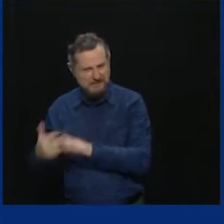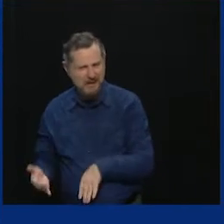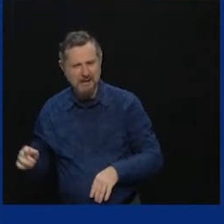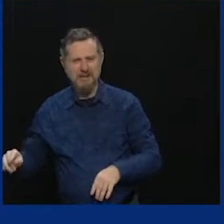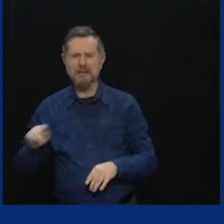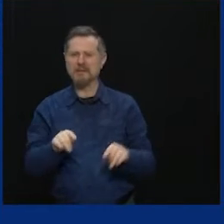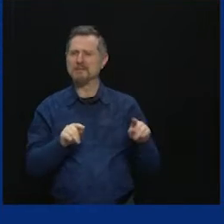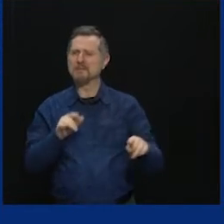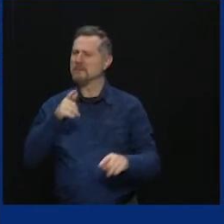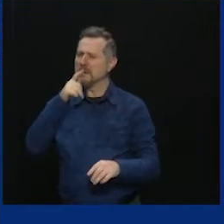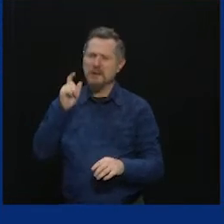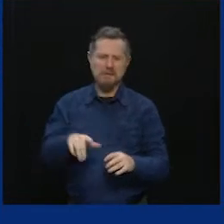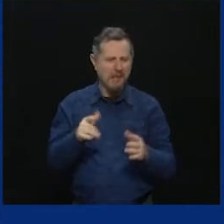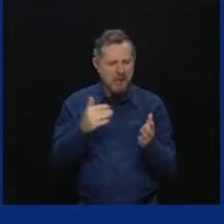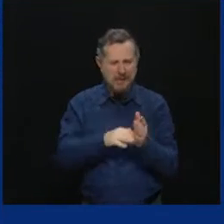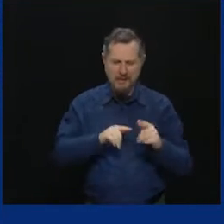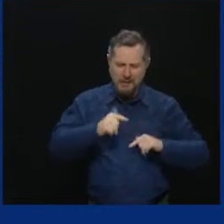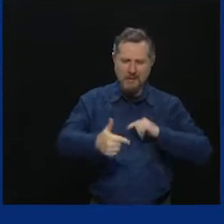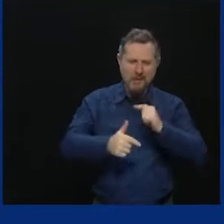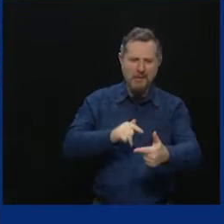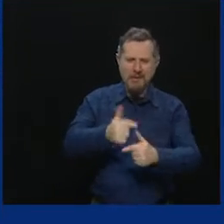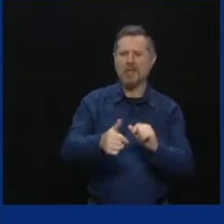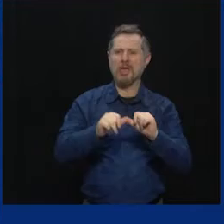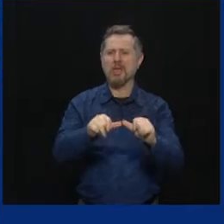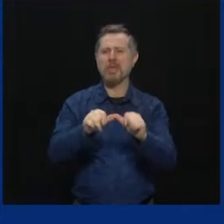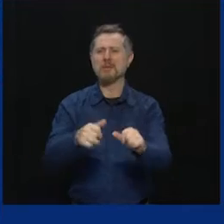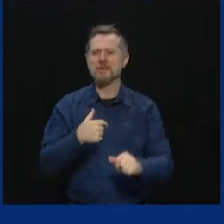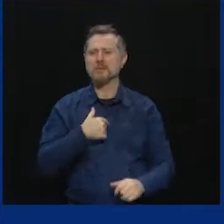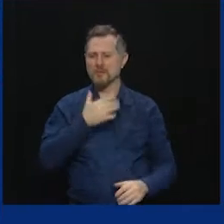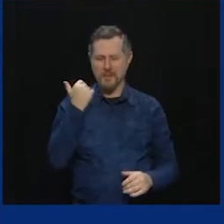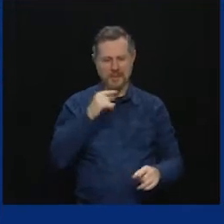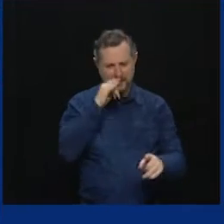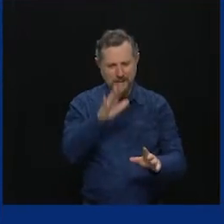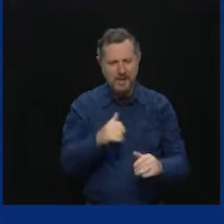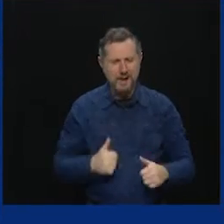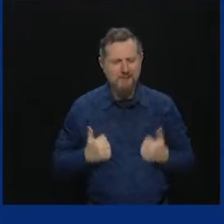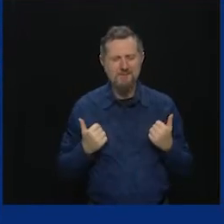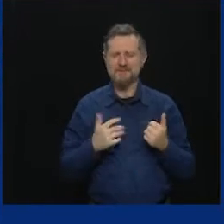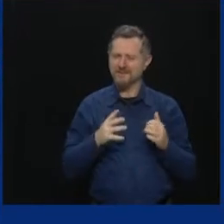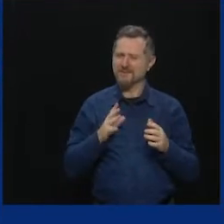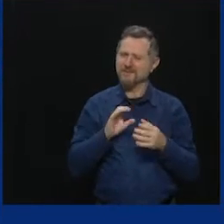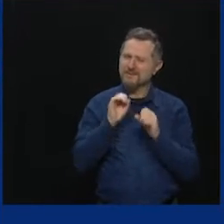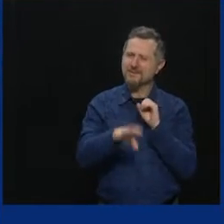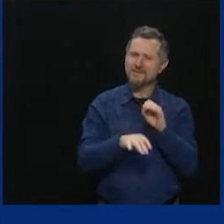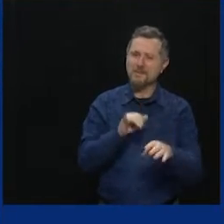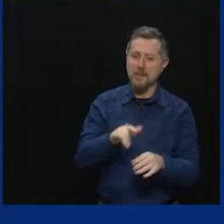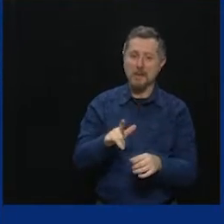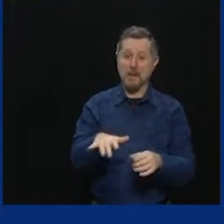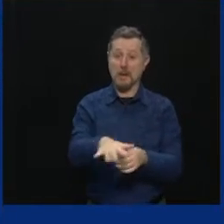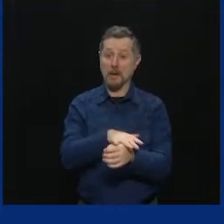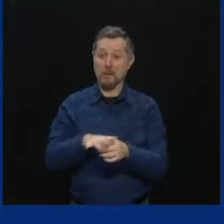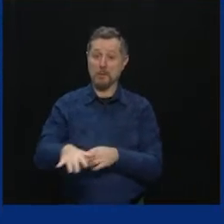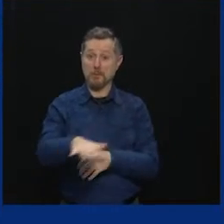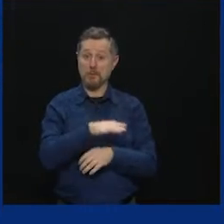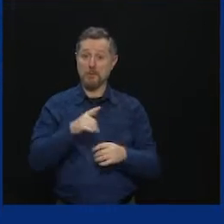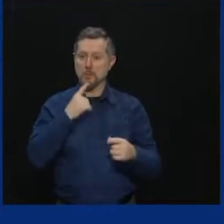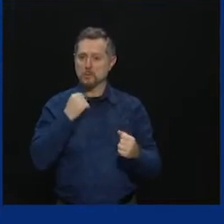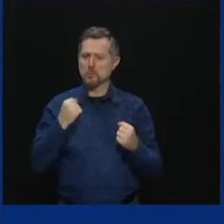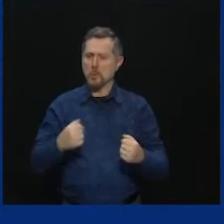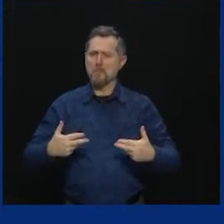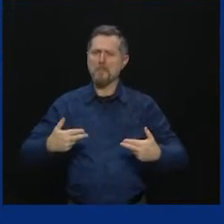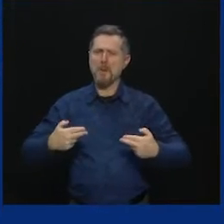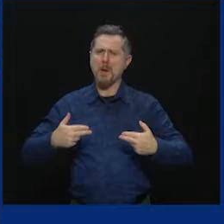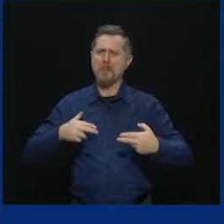to be a logical path of life for children just because they're born in a certain zip code where gun violence is prevalent. We have to reach in and pull them